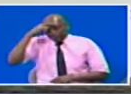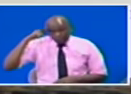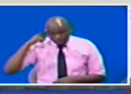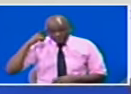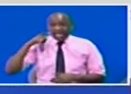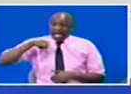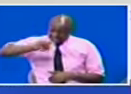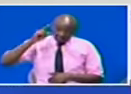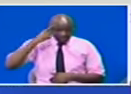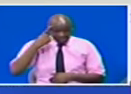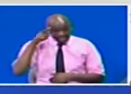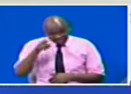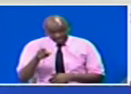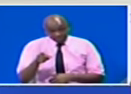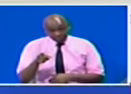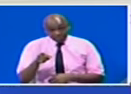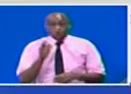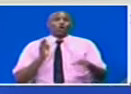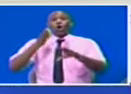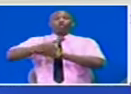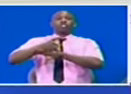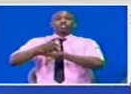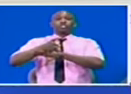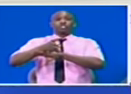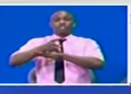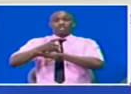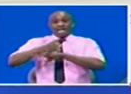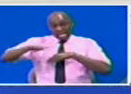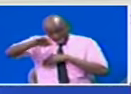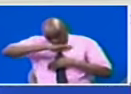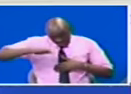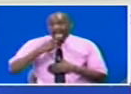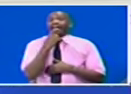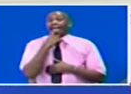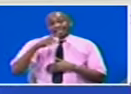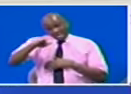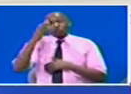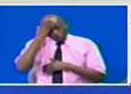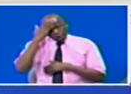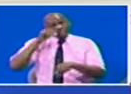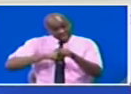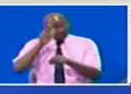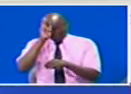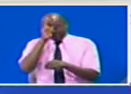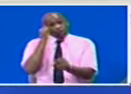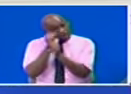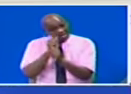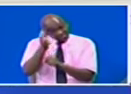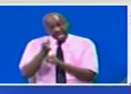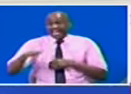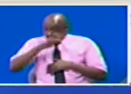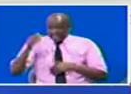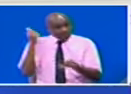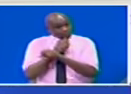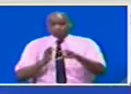think she crossed the red lines. You know, in an operations, there are areas that